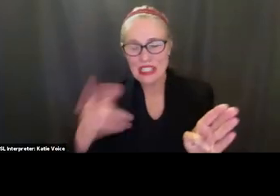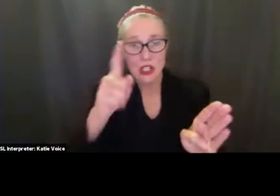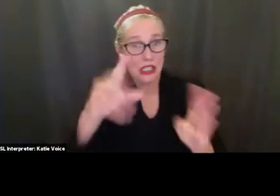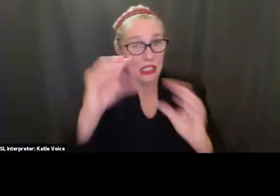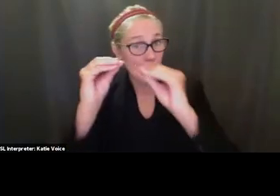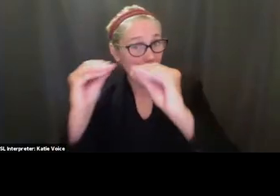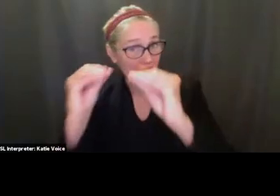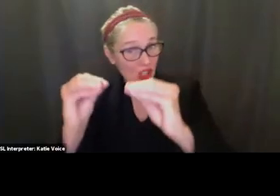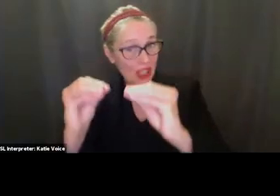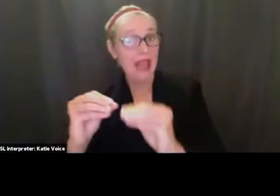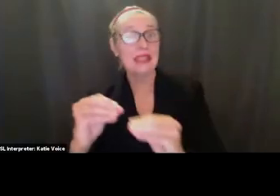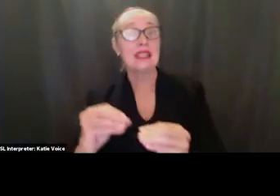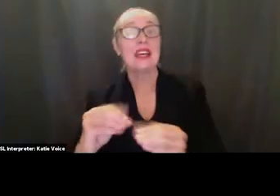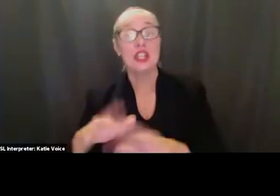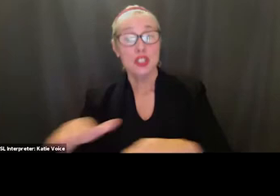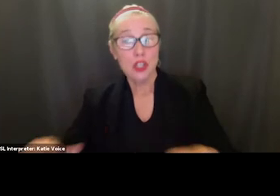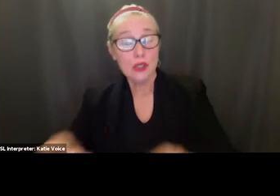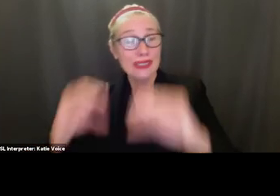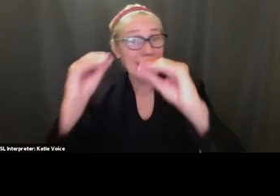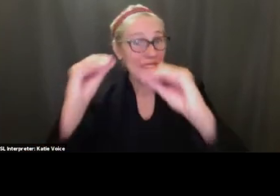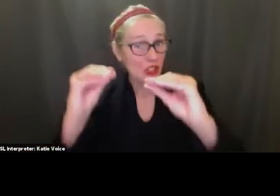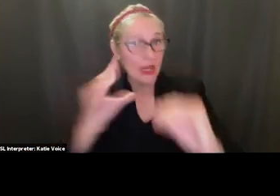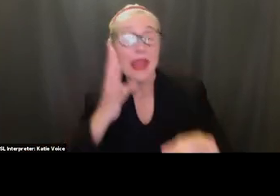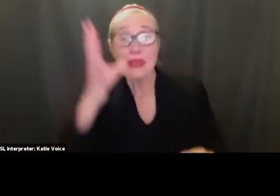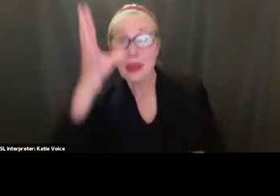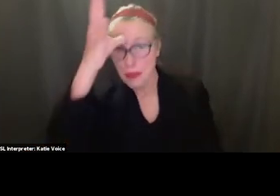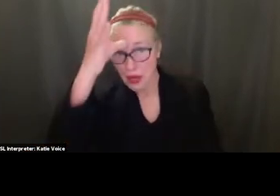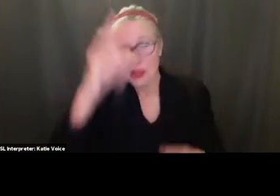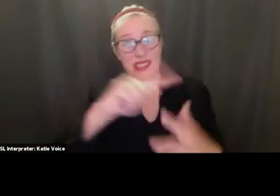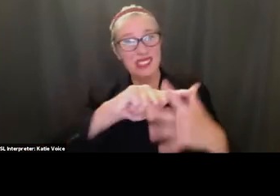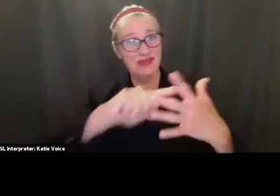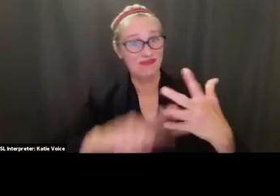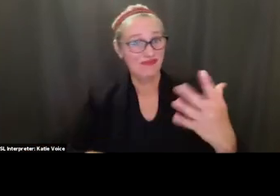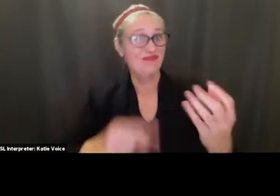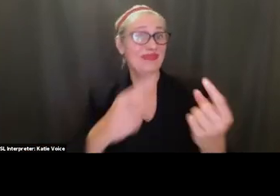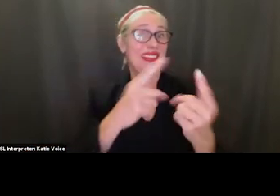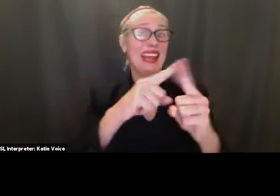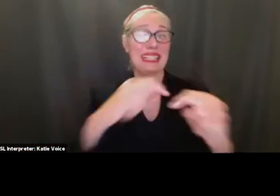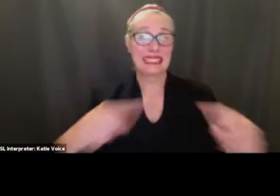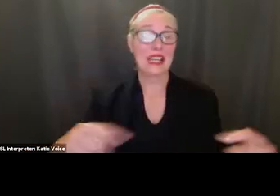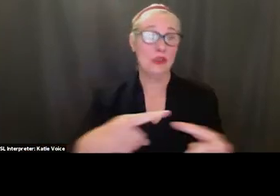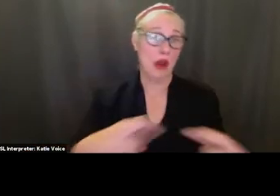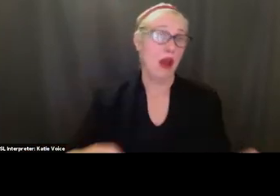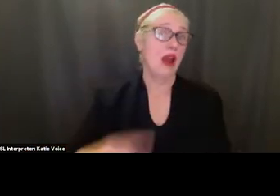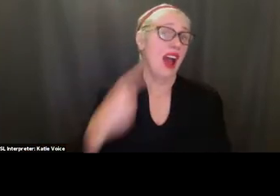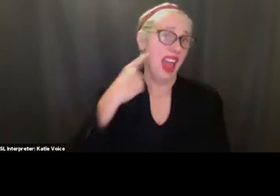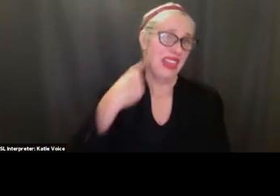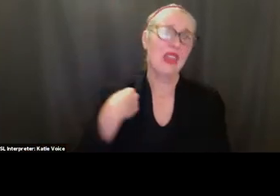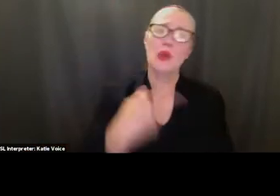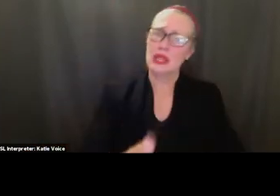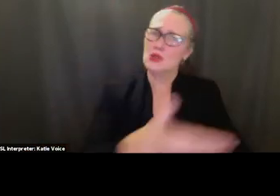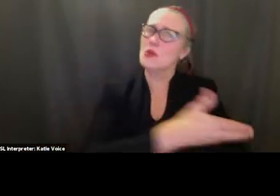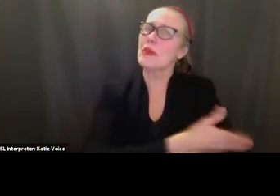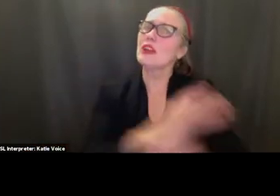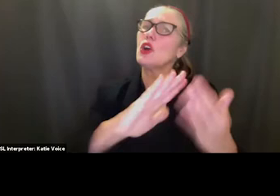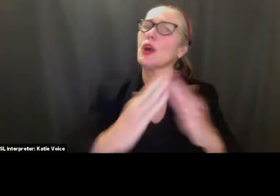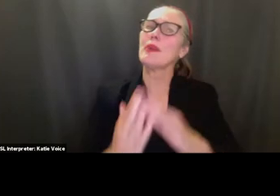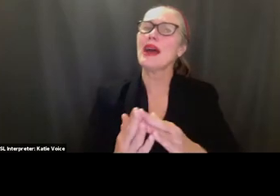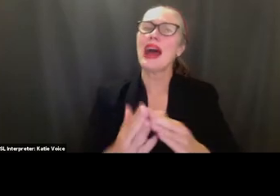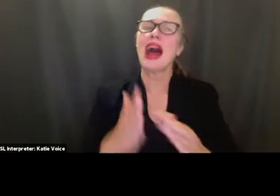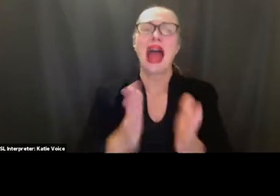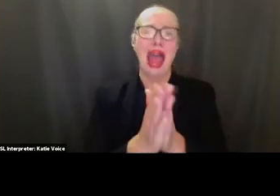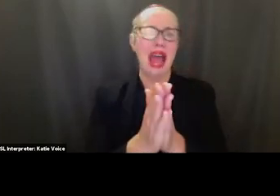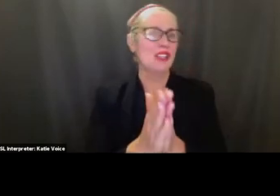vitamin d etc etc um i just think we can do better as a community and i would ask you to withdraw the